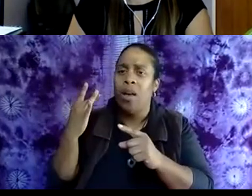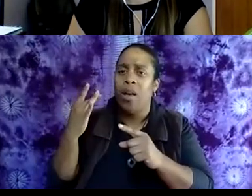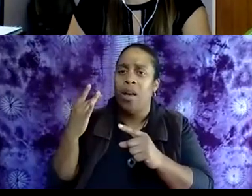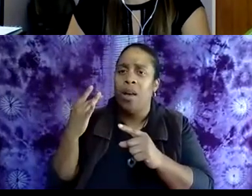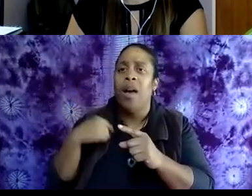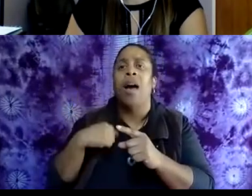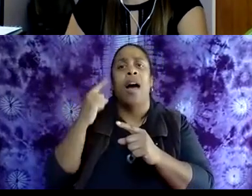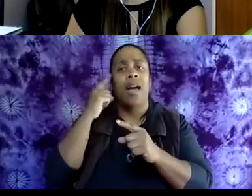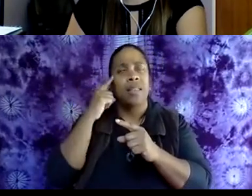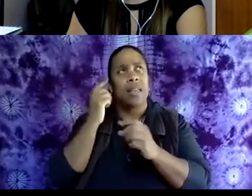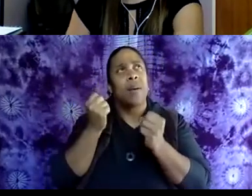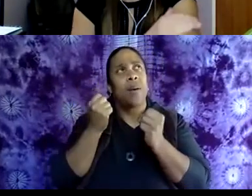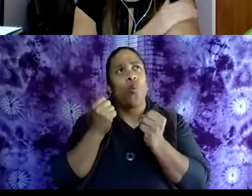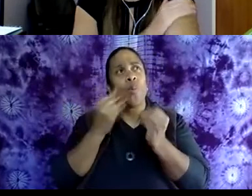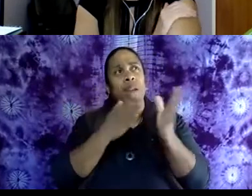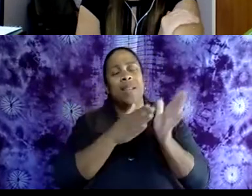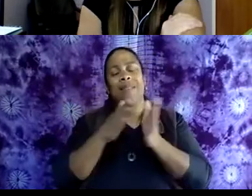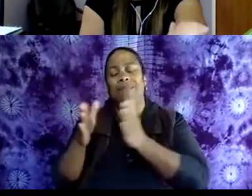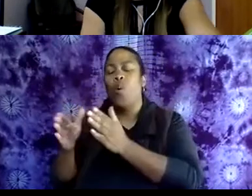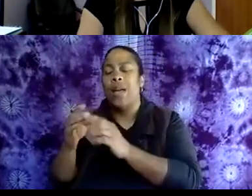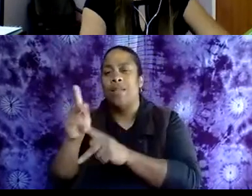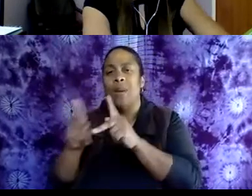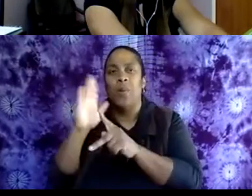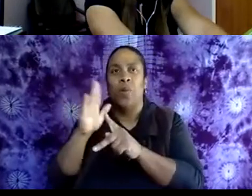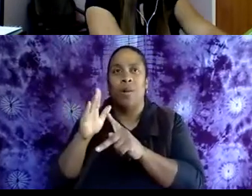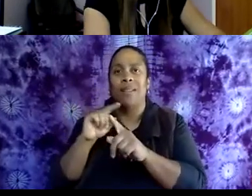let me see if I can